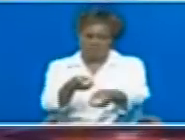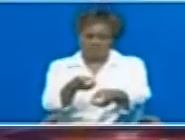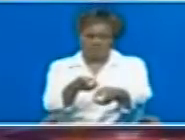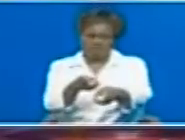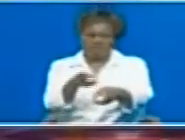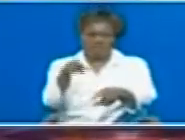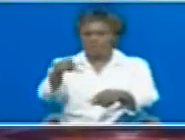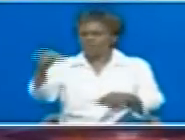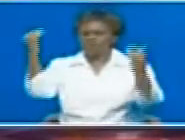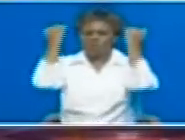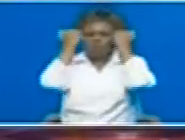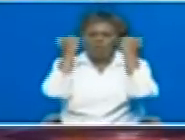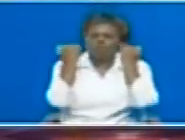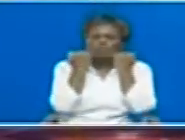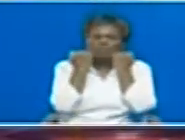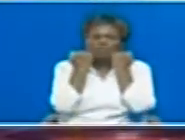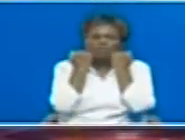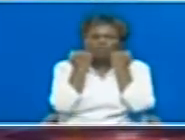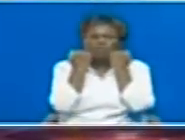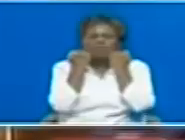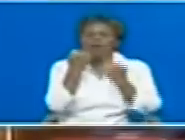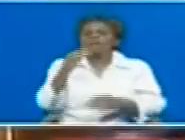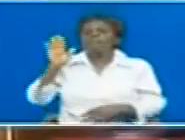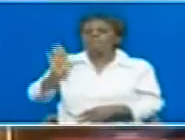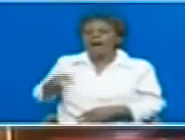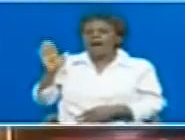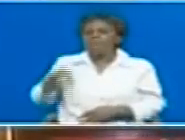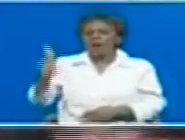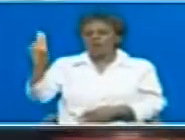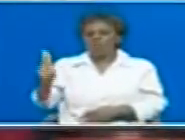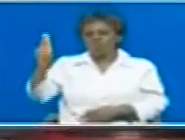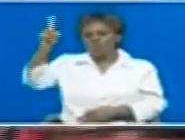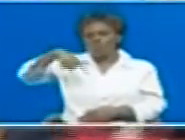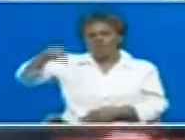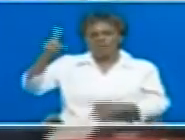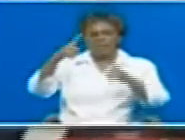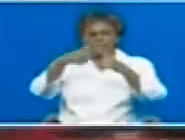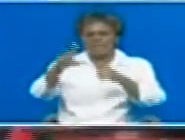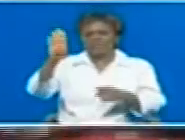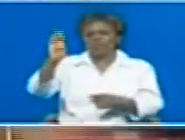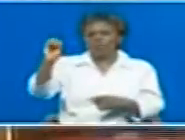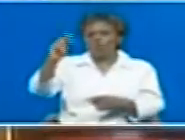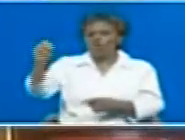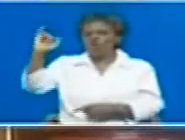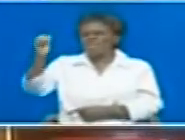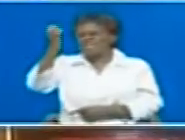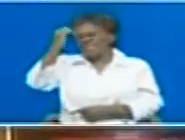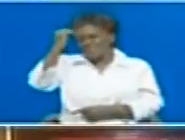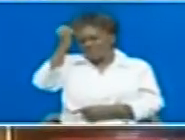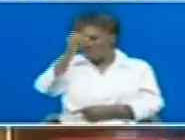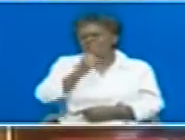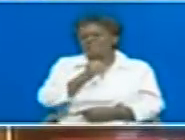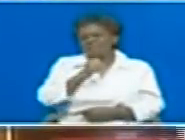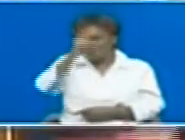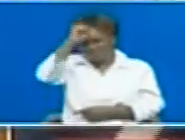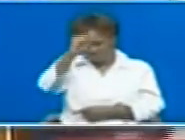guys have gone to court. For, like he has mentioned Mama Ngina. Mama Ngina went to court and won that case. But Boniface, in his ignorance, just a minute, in his